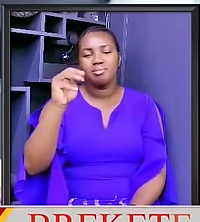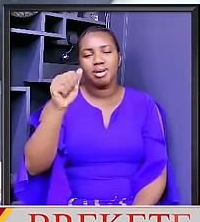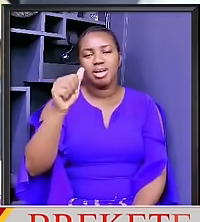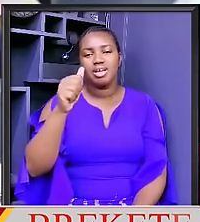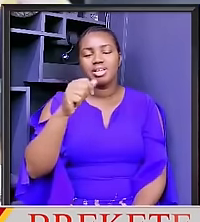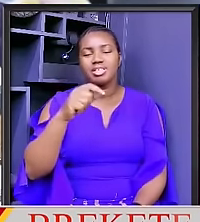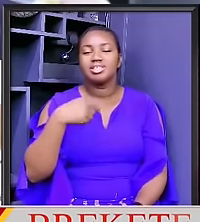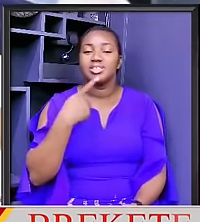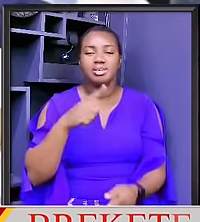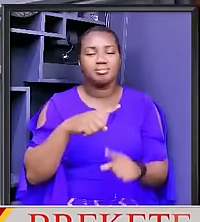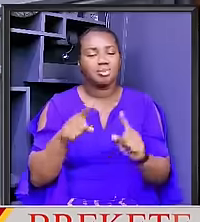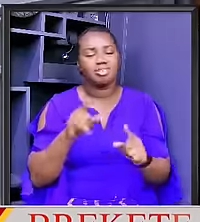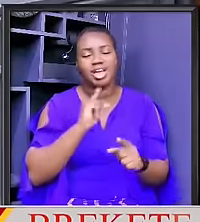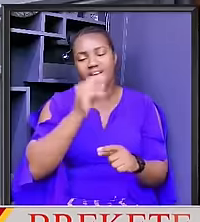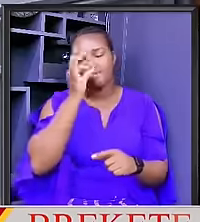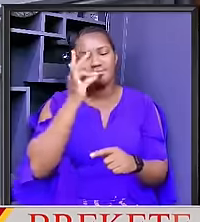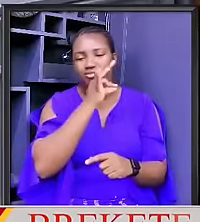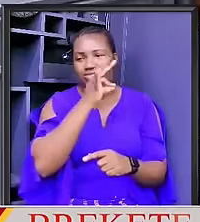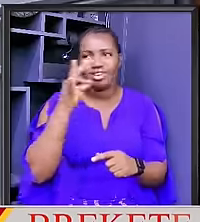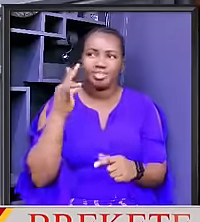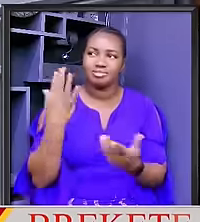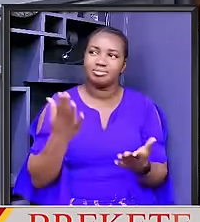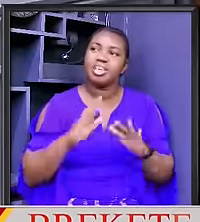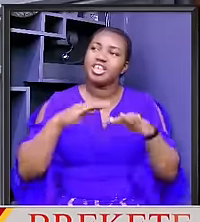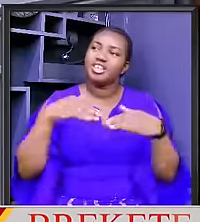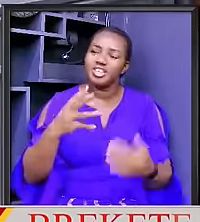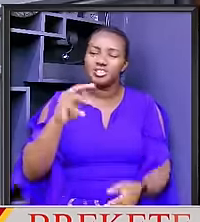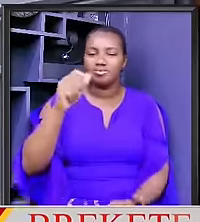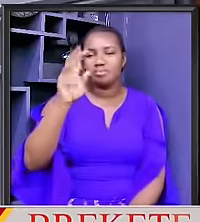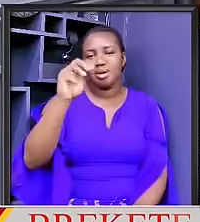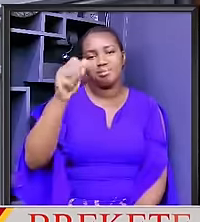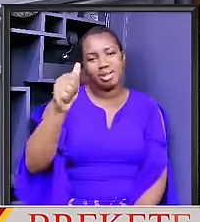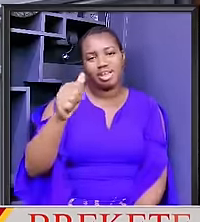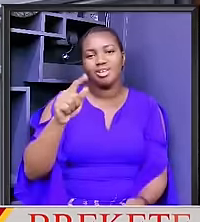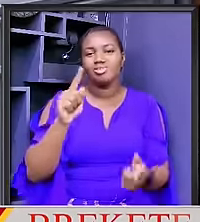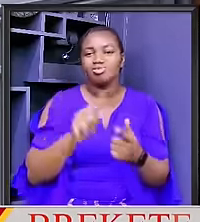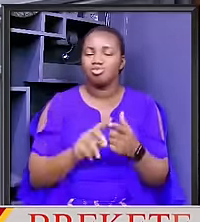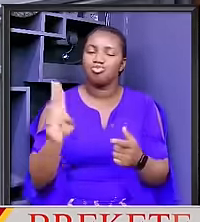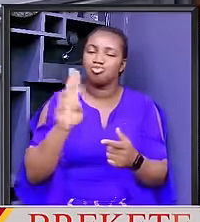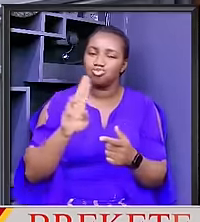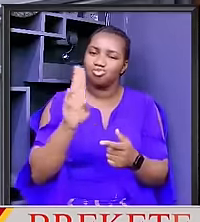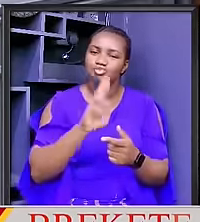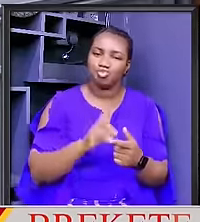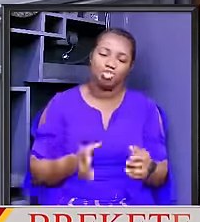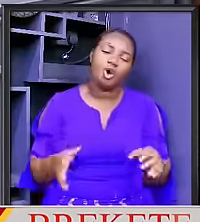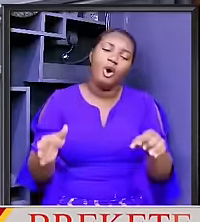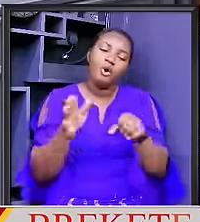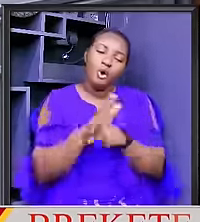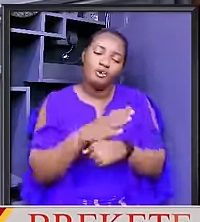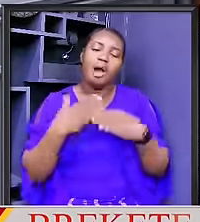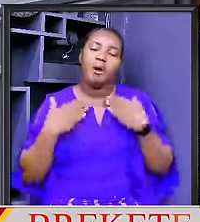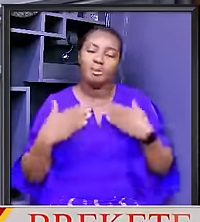Thank you. Stand up, man. Give our mama. And she take and cover body.